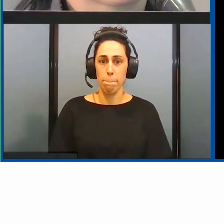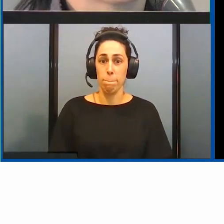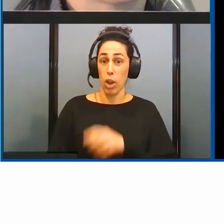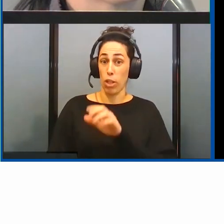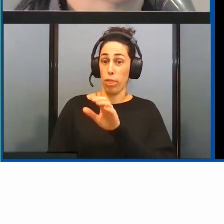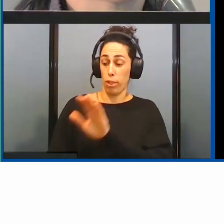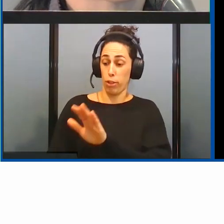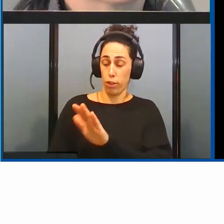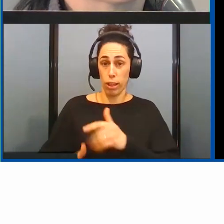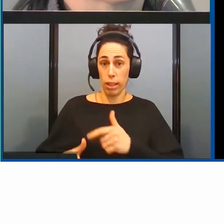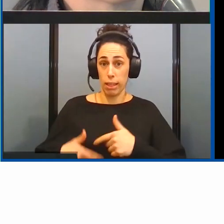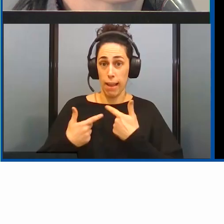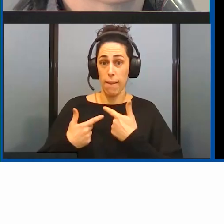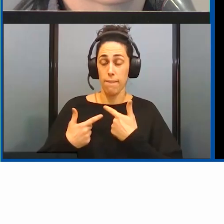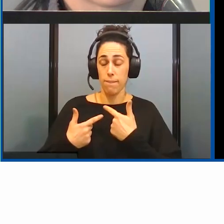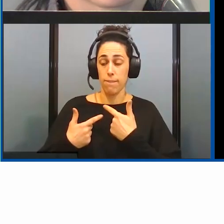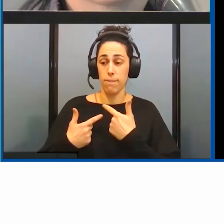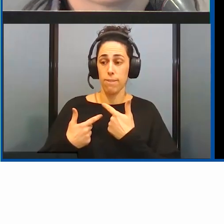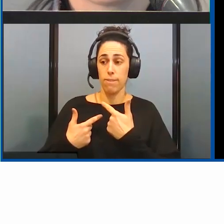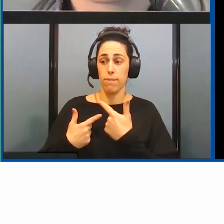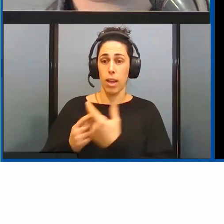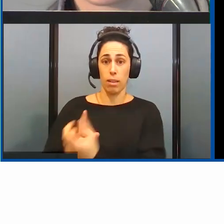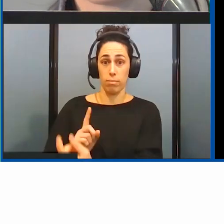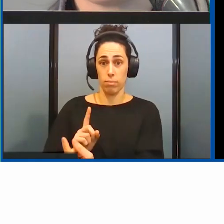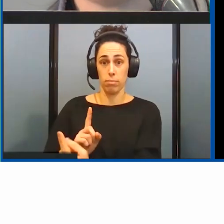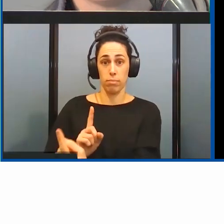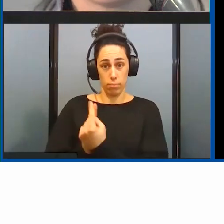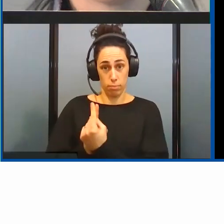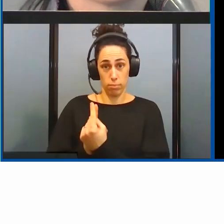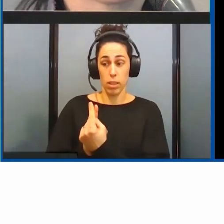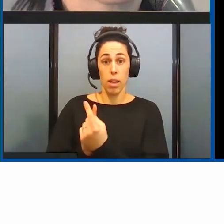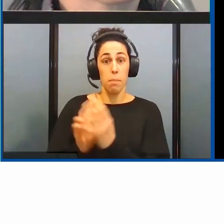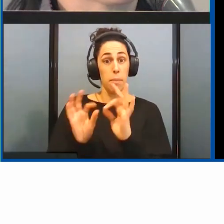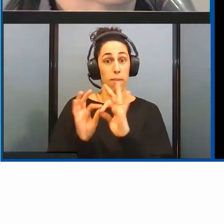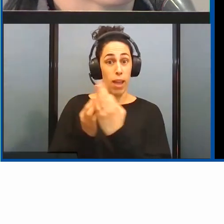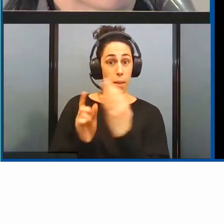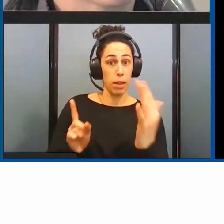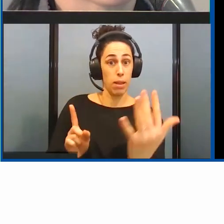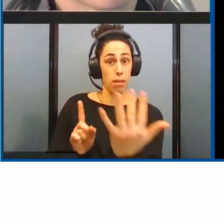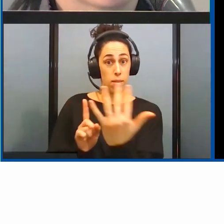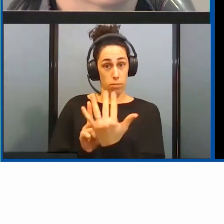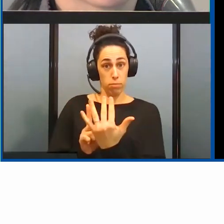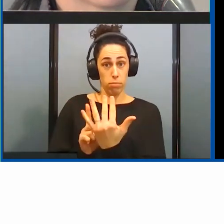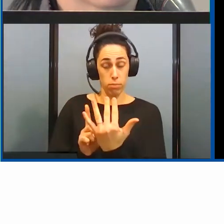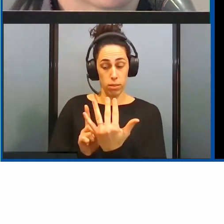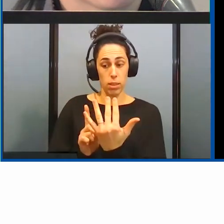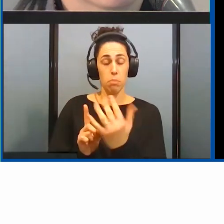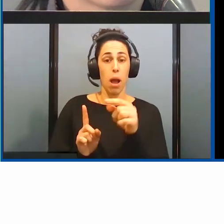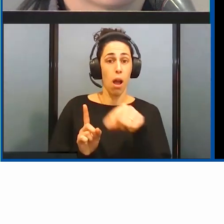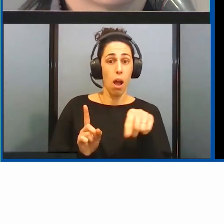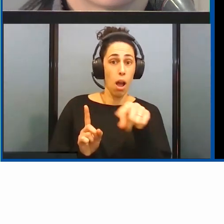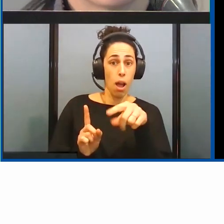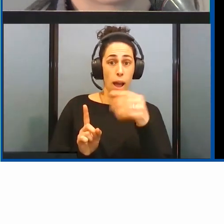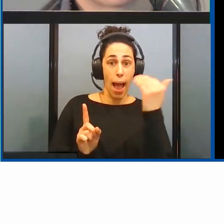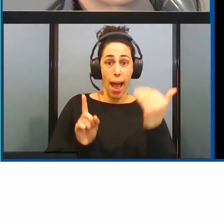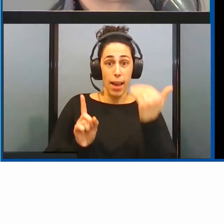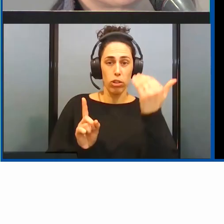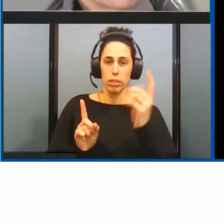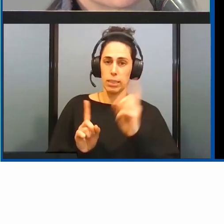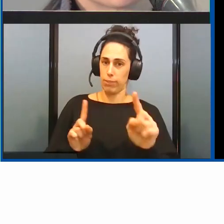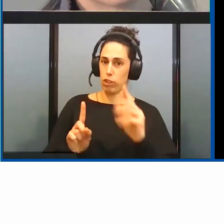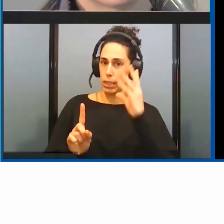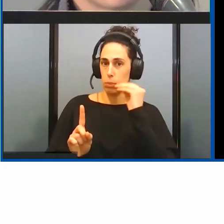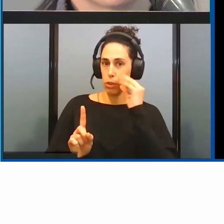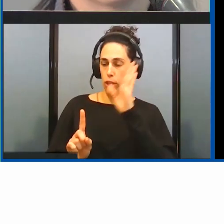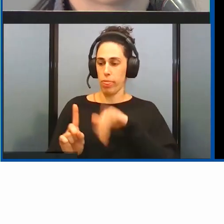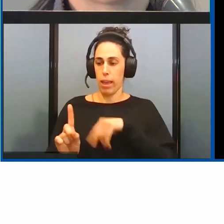to you as a family unit, but that doesn't mean that they have all the same lived experiences as the adult that they're with. Try not to